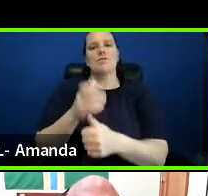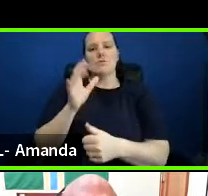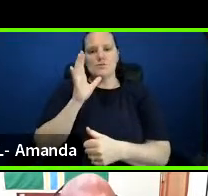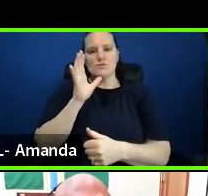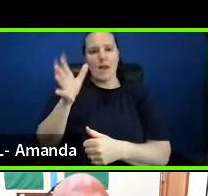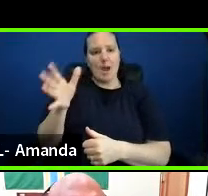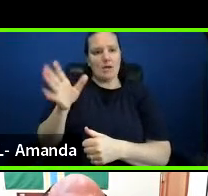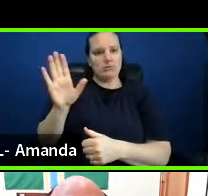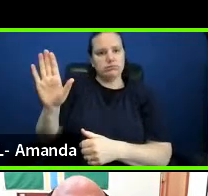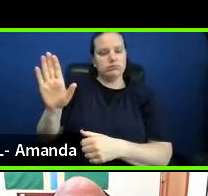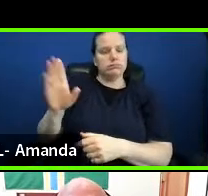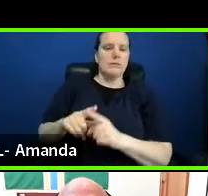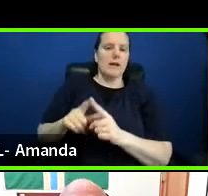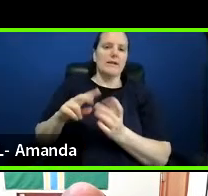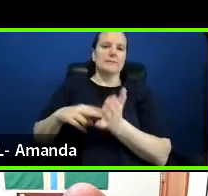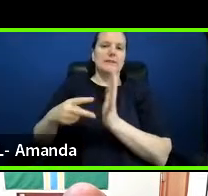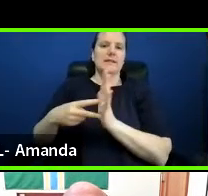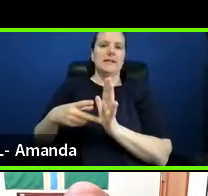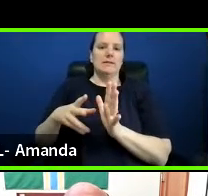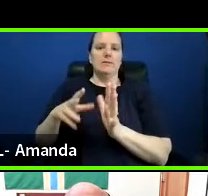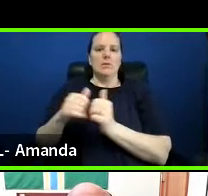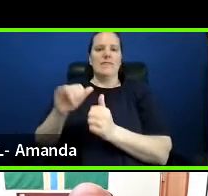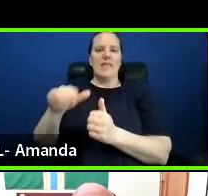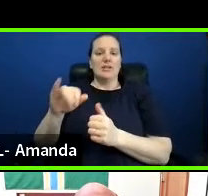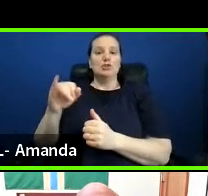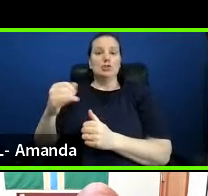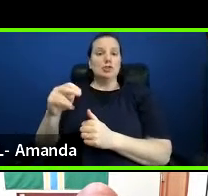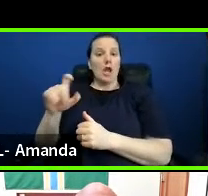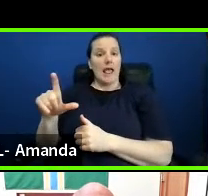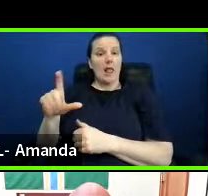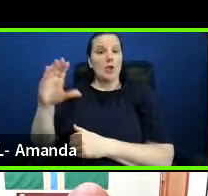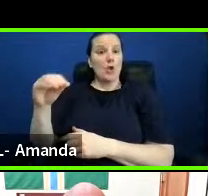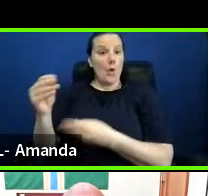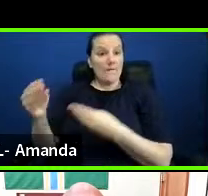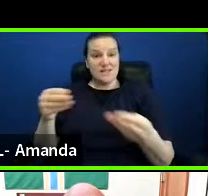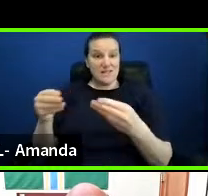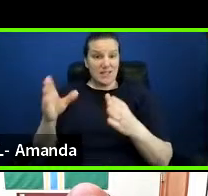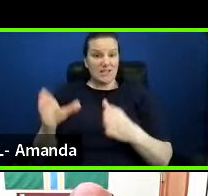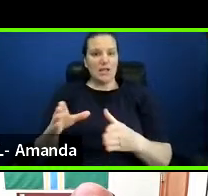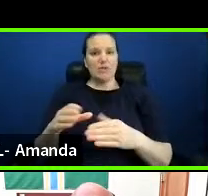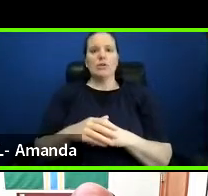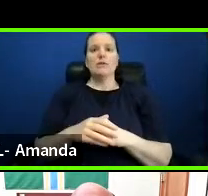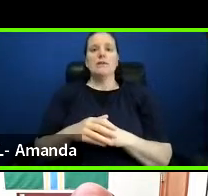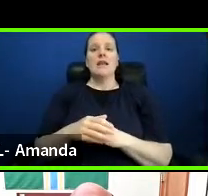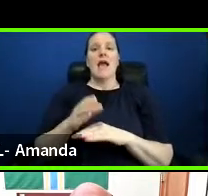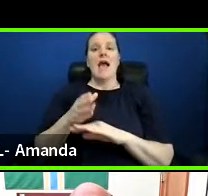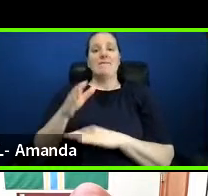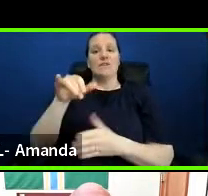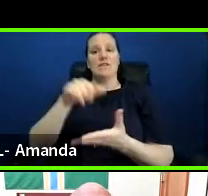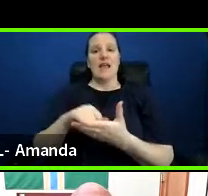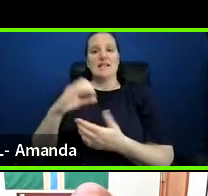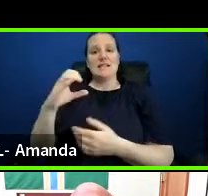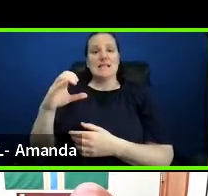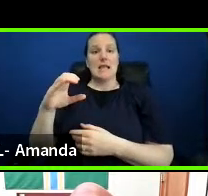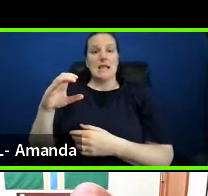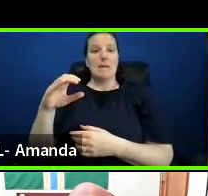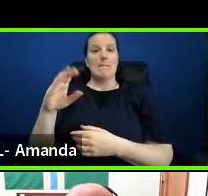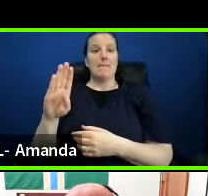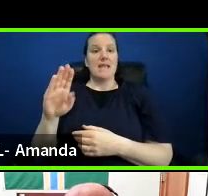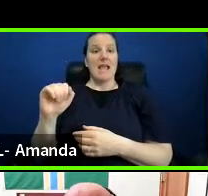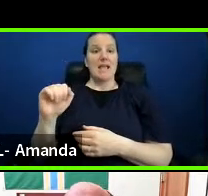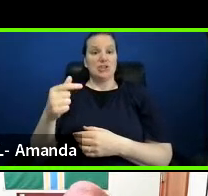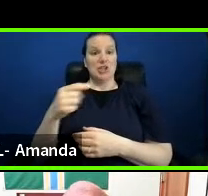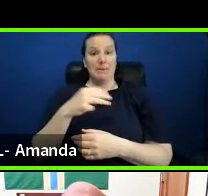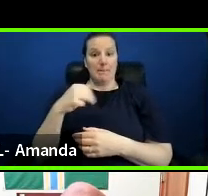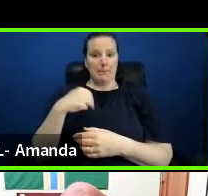meaning behind that. So I'll kick it over to Jonelle, my co-facilitator. And then after that, I would ask all of our CBAG members who are